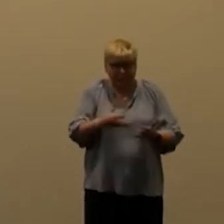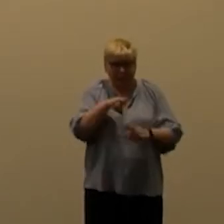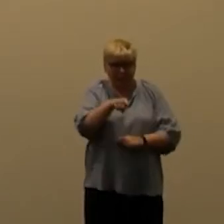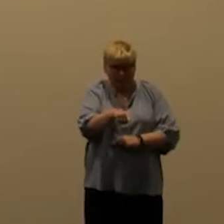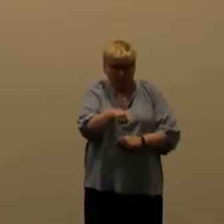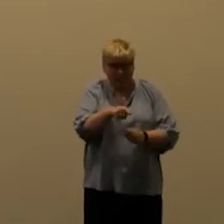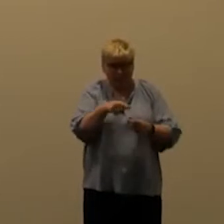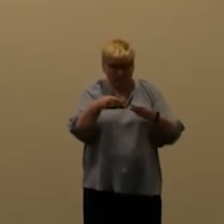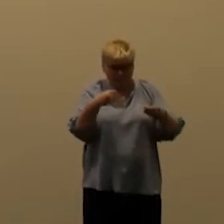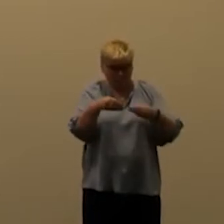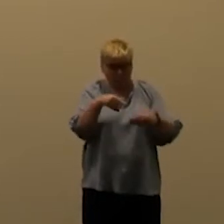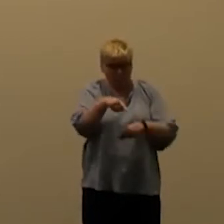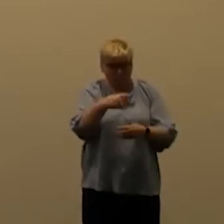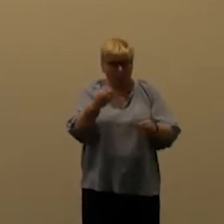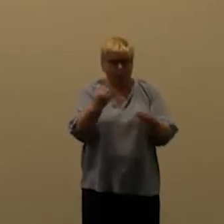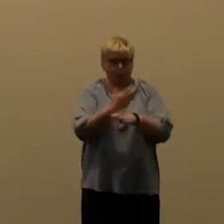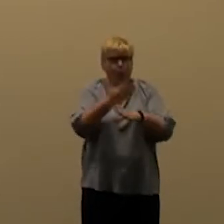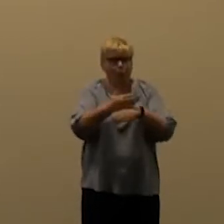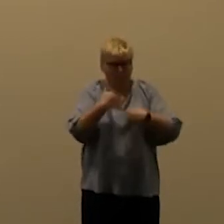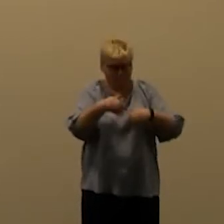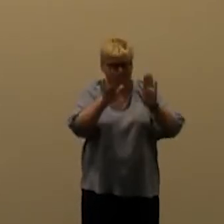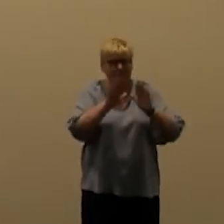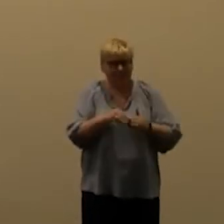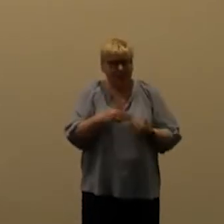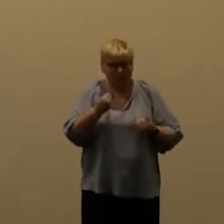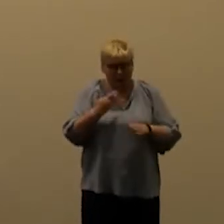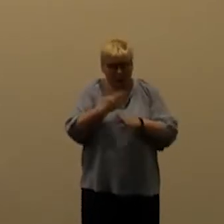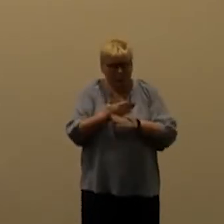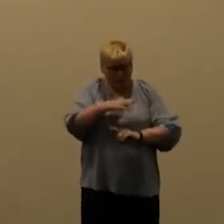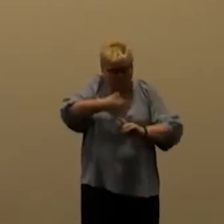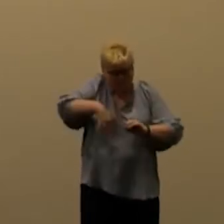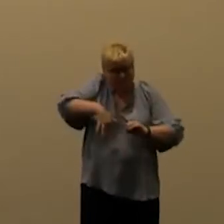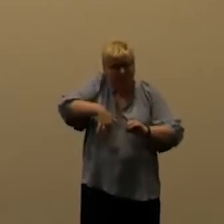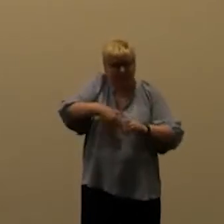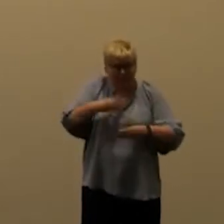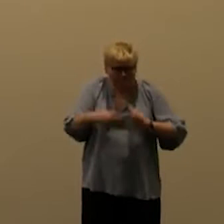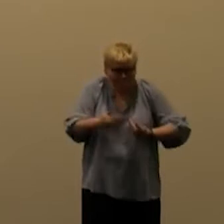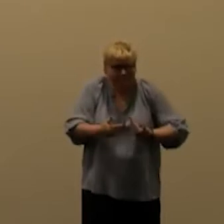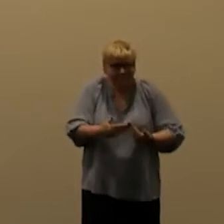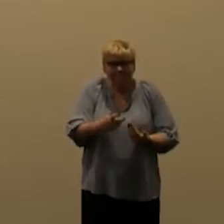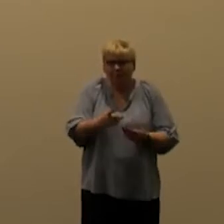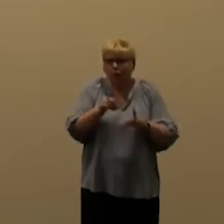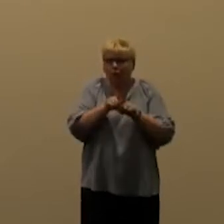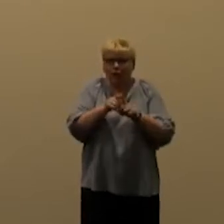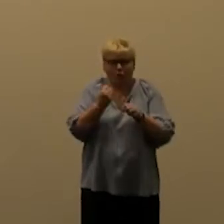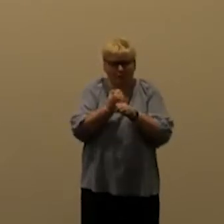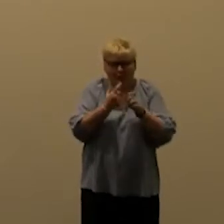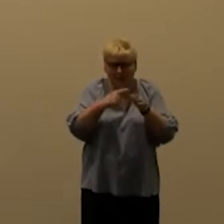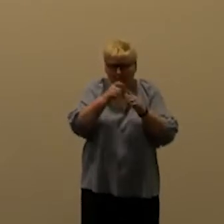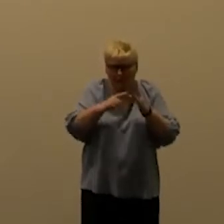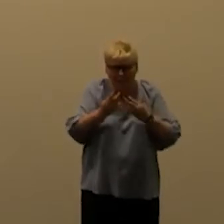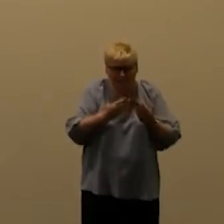kind of be the abstraction layer and deal with the logic behind the scenes and kind of automate that for us. So Graph API, you're going to deal with Azure